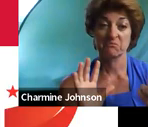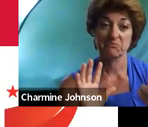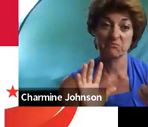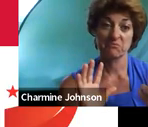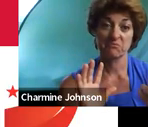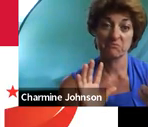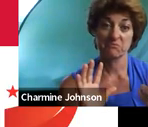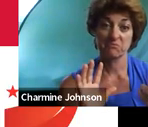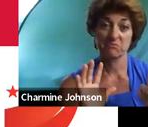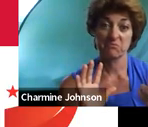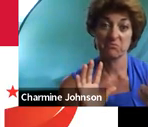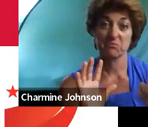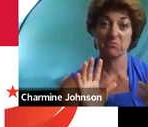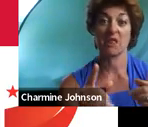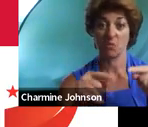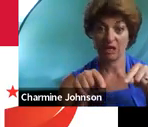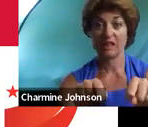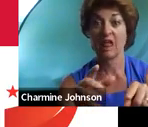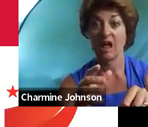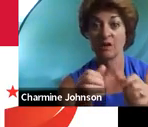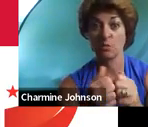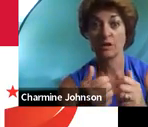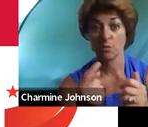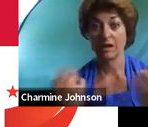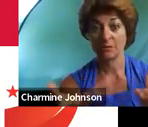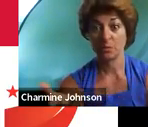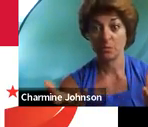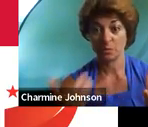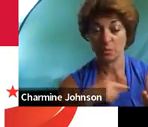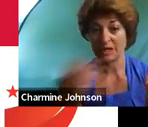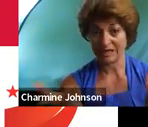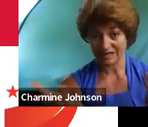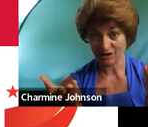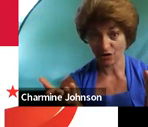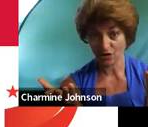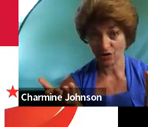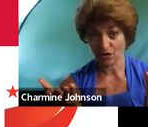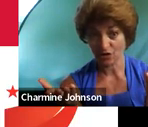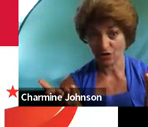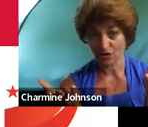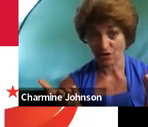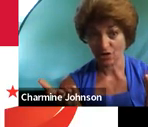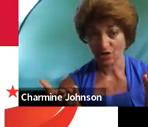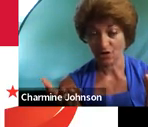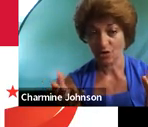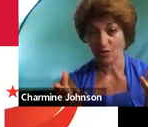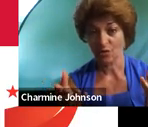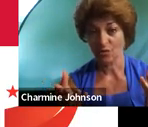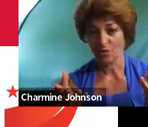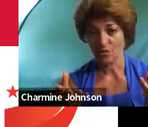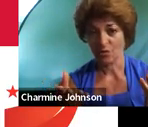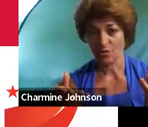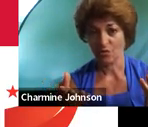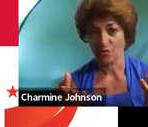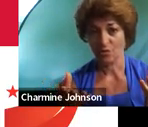in line with what we ourselves here had seen relative to reviewing this data and building the system